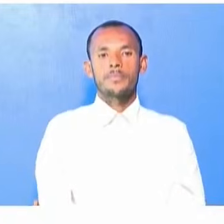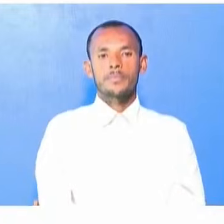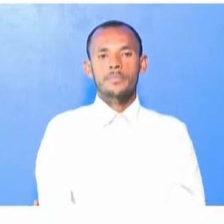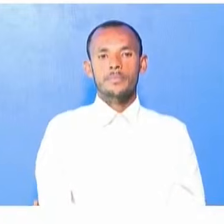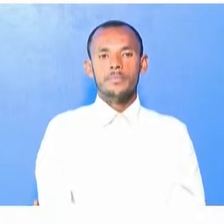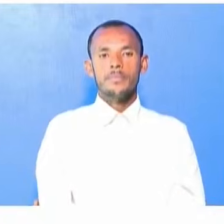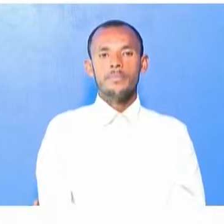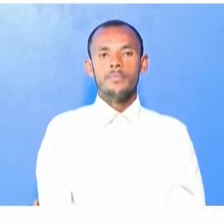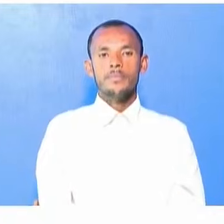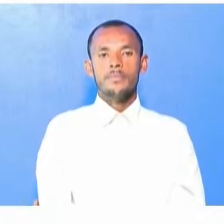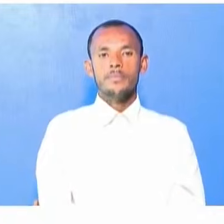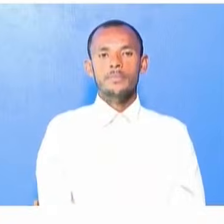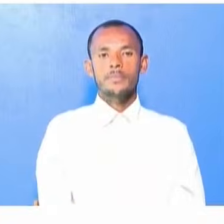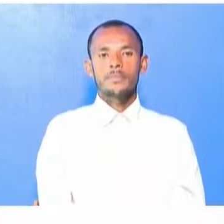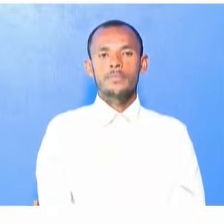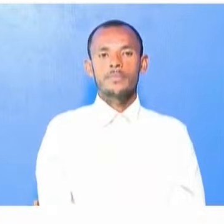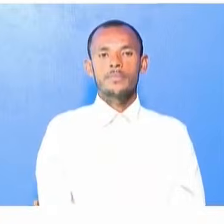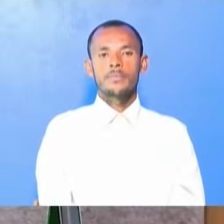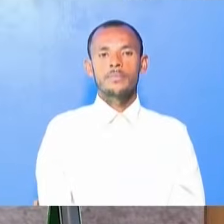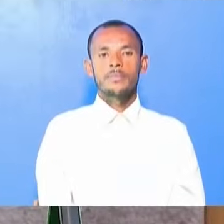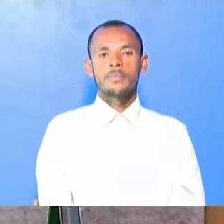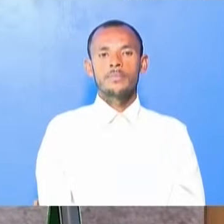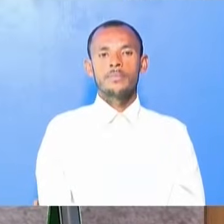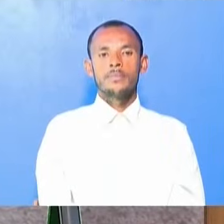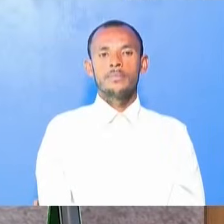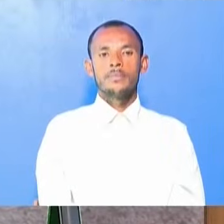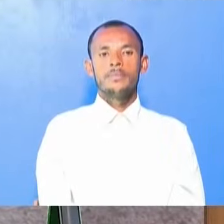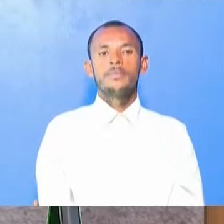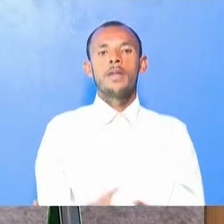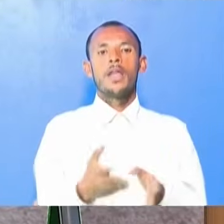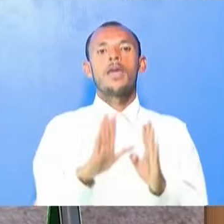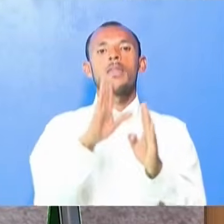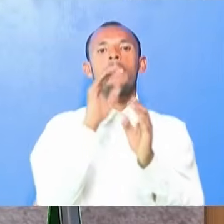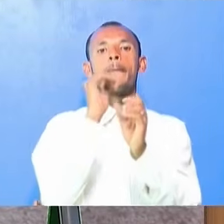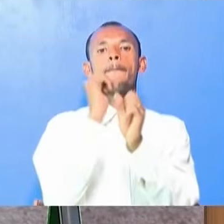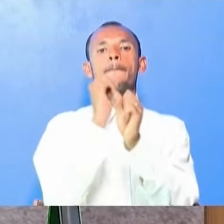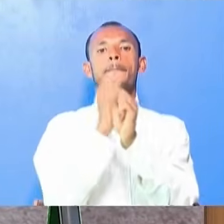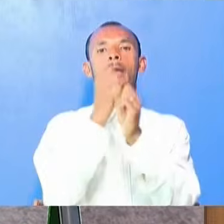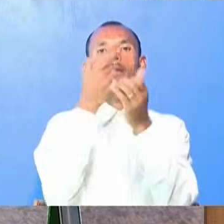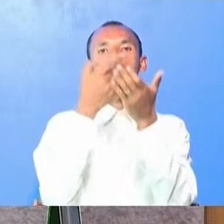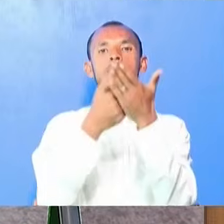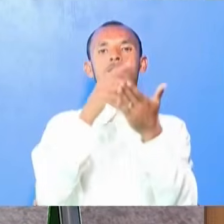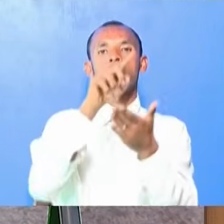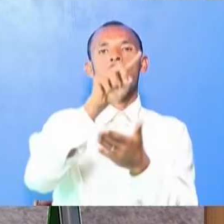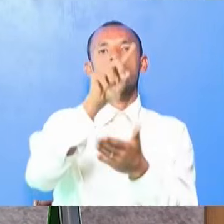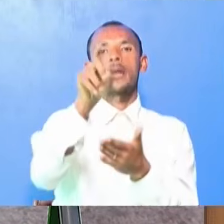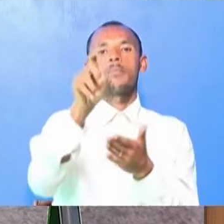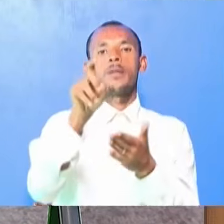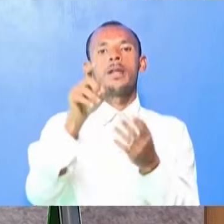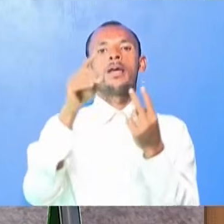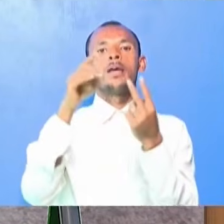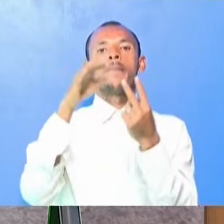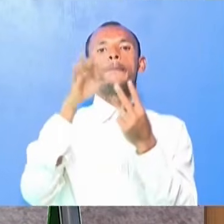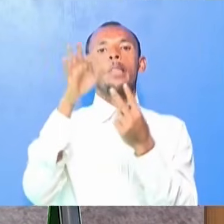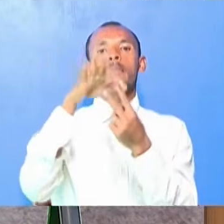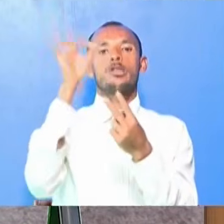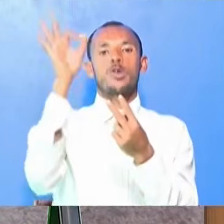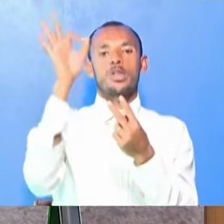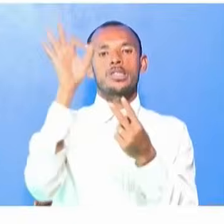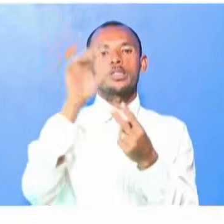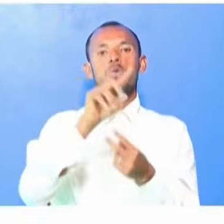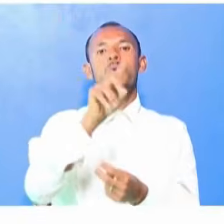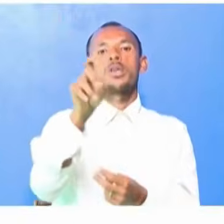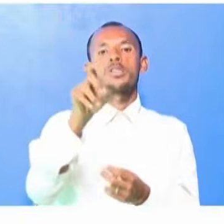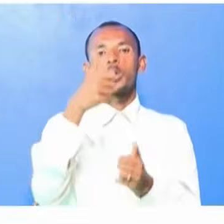Let's make this example us in a multiple choice question. Which one